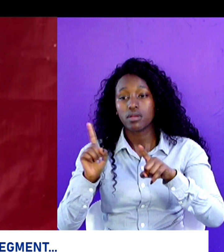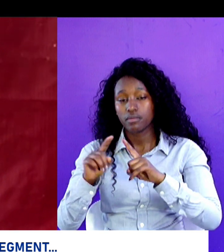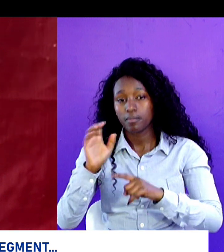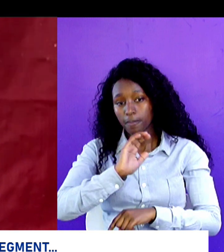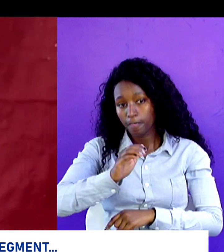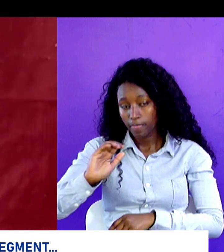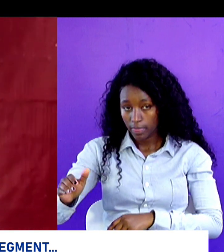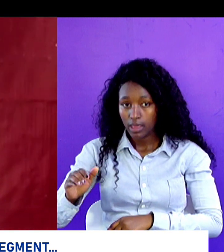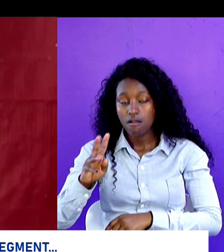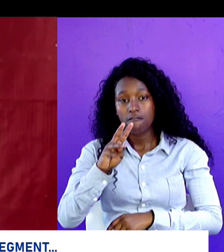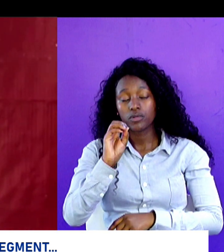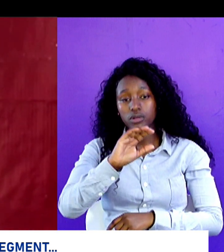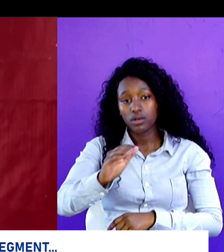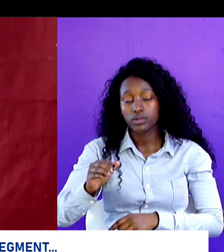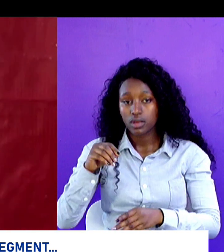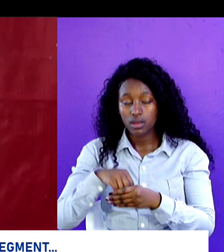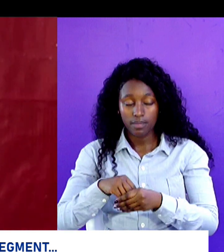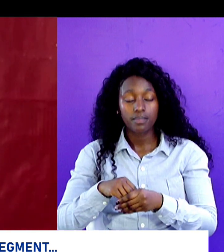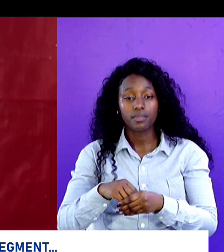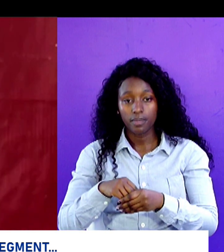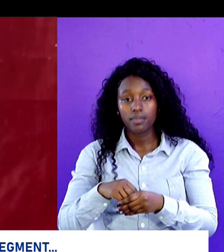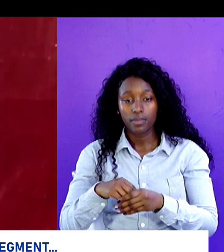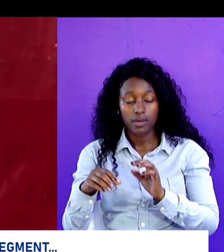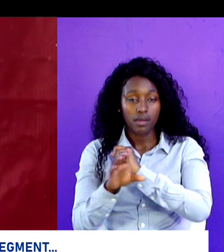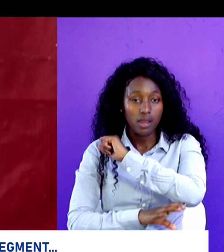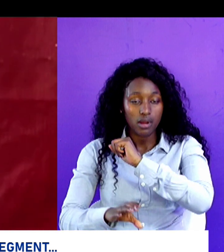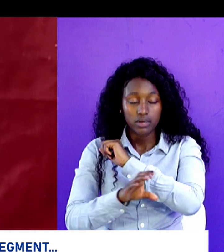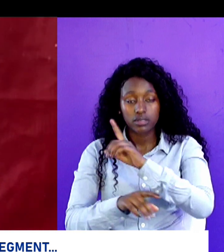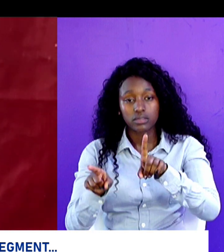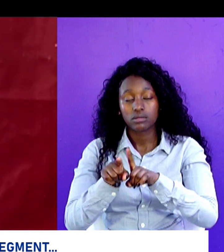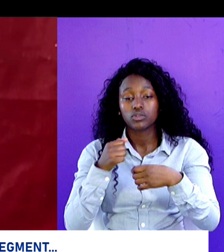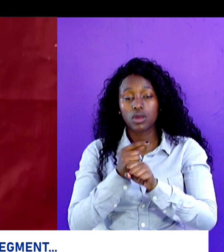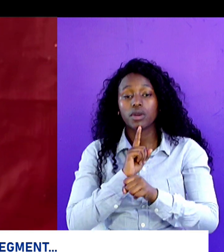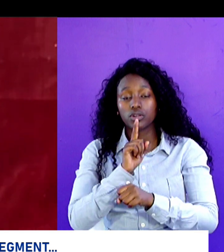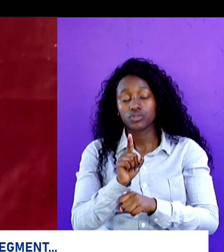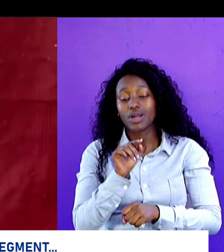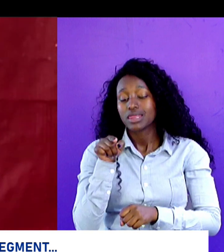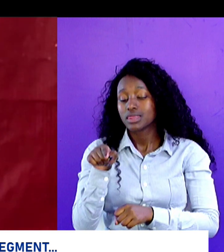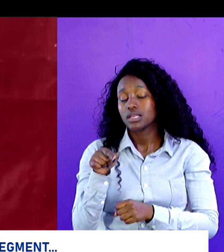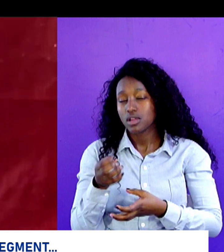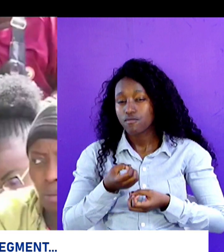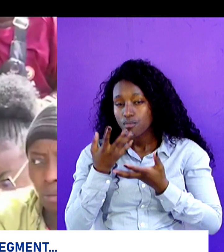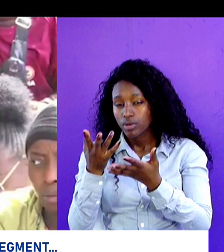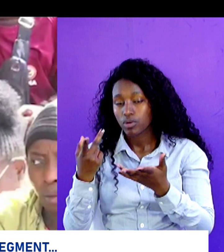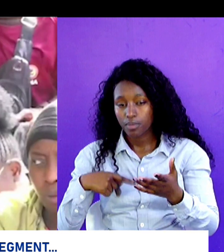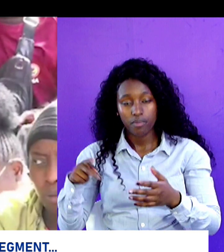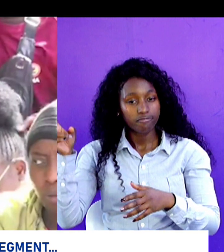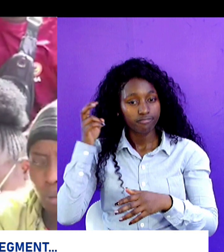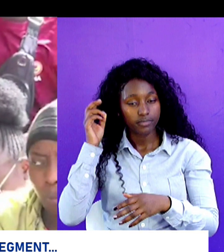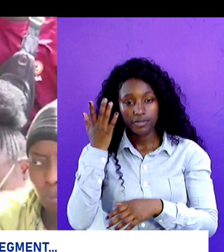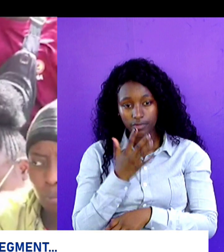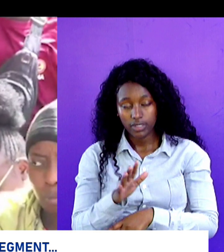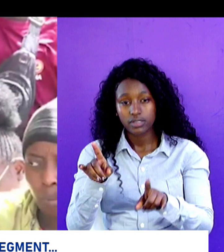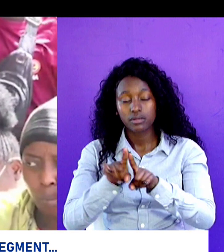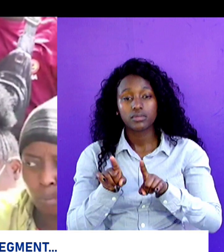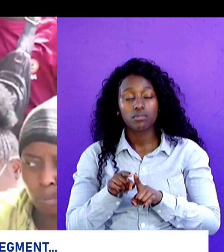40 counties in the country, to make sure that the message sinks to the people, to make sure that